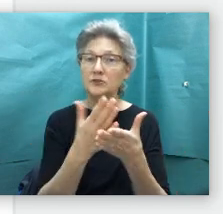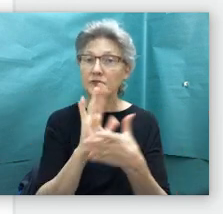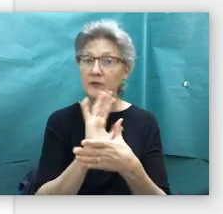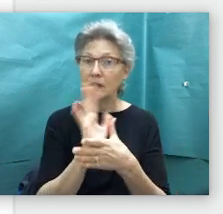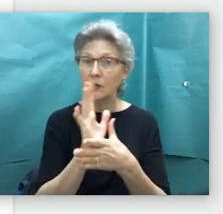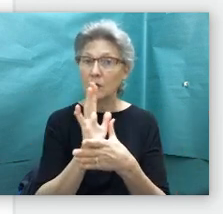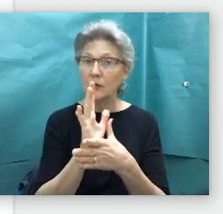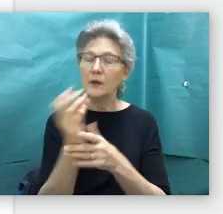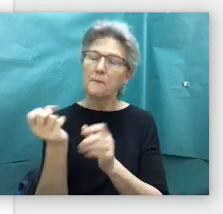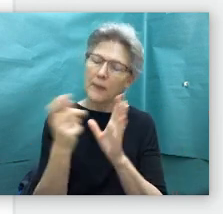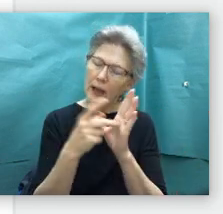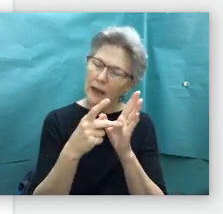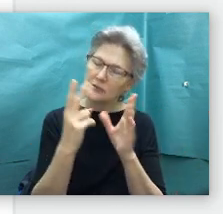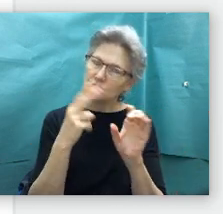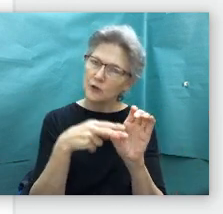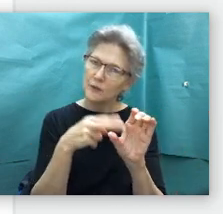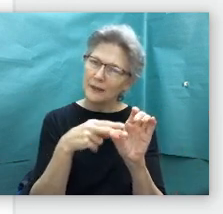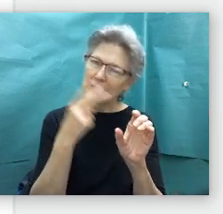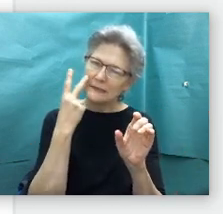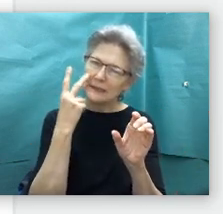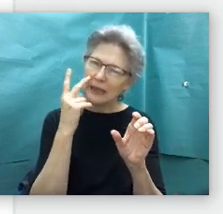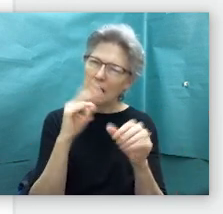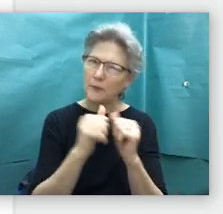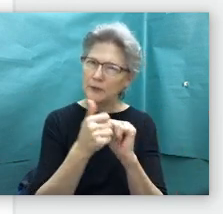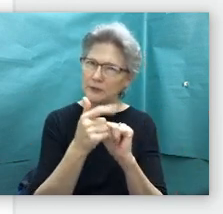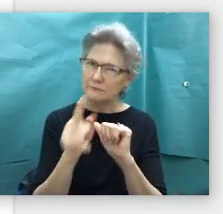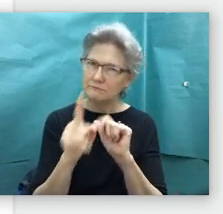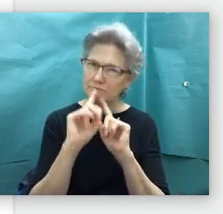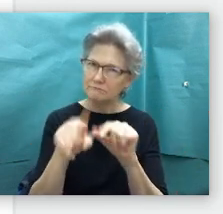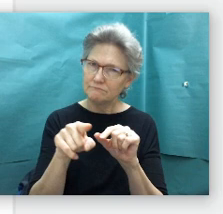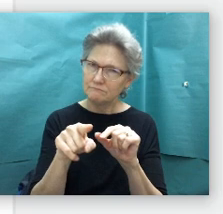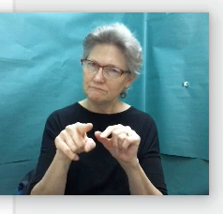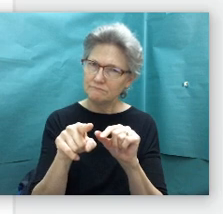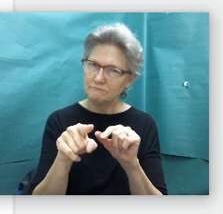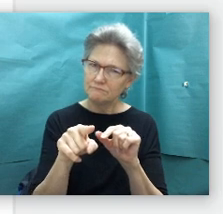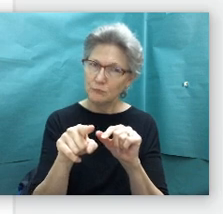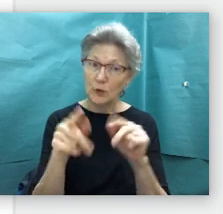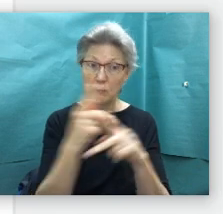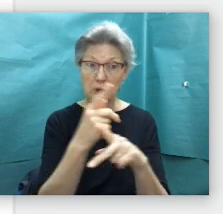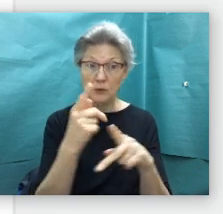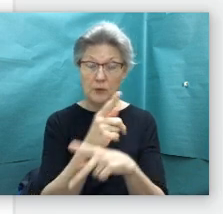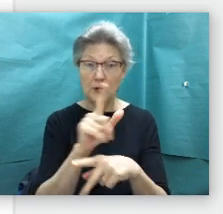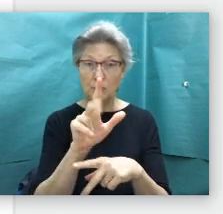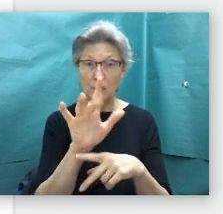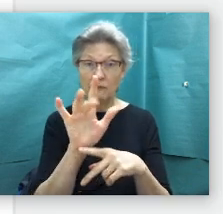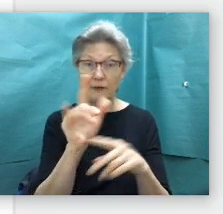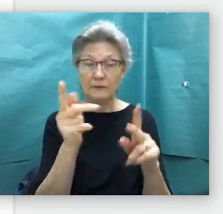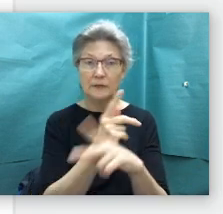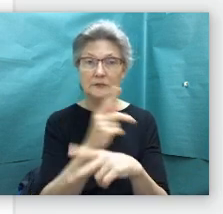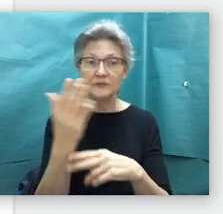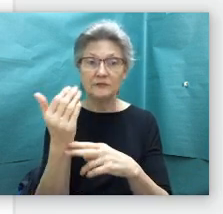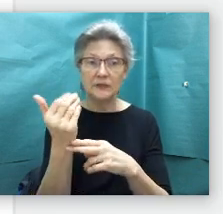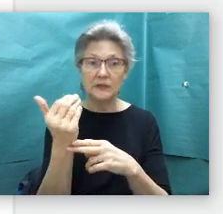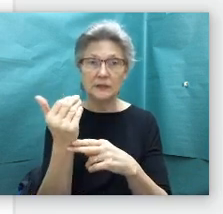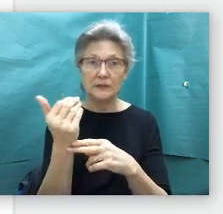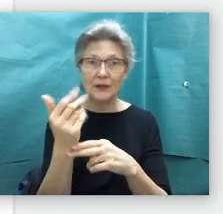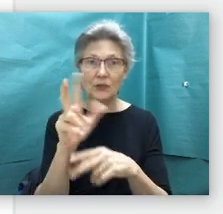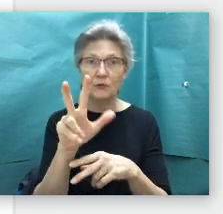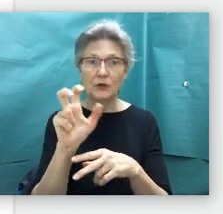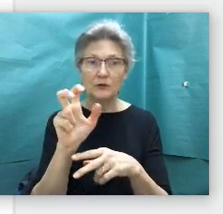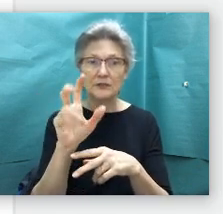video, then come back and join me and let's see how we did. When I multiplied 25 times 15, I